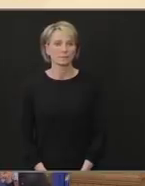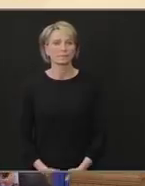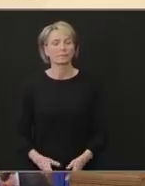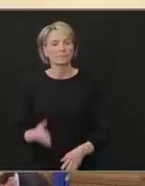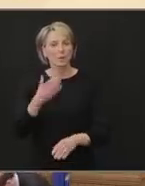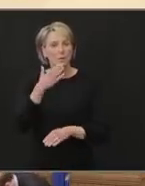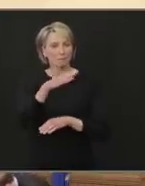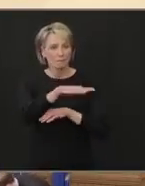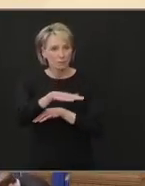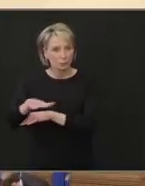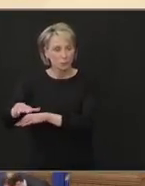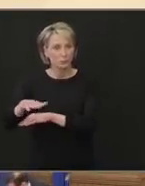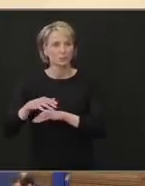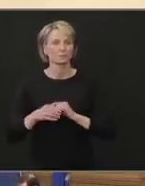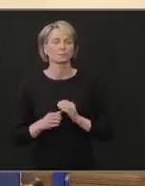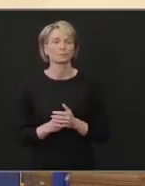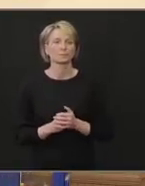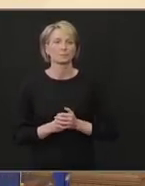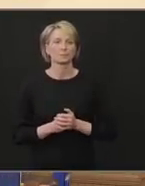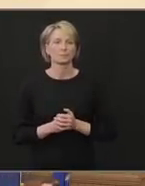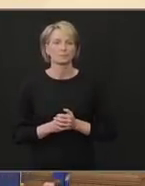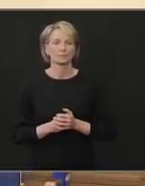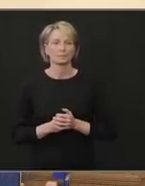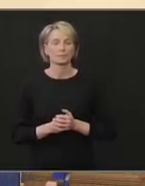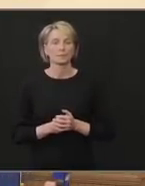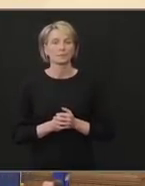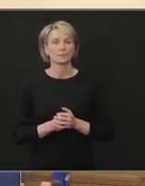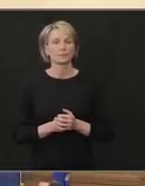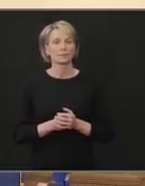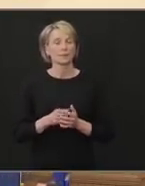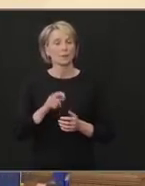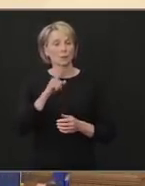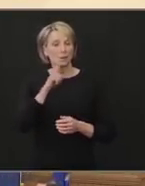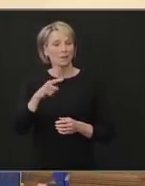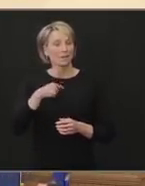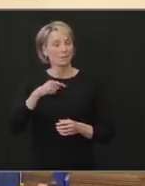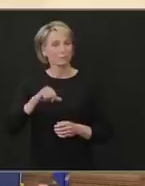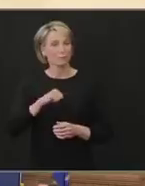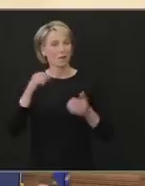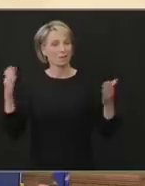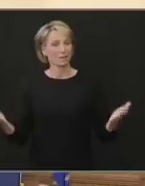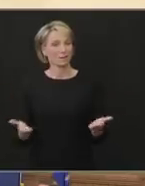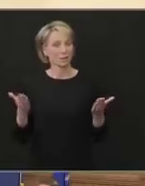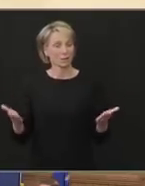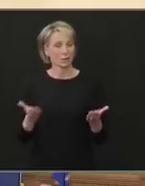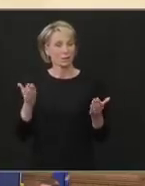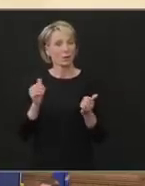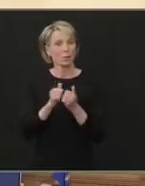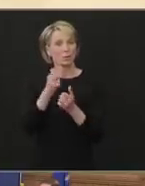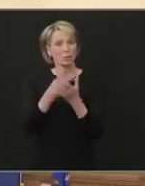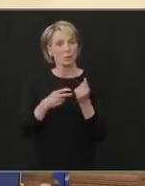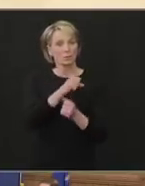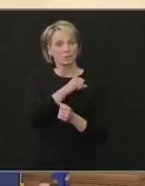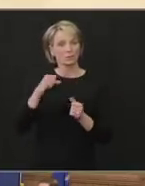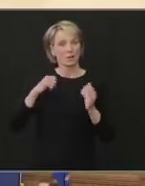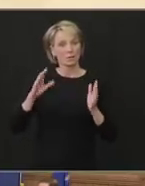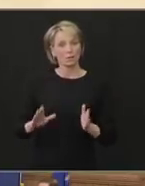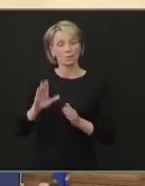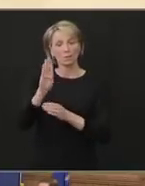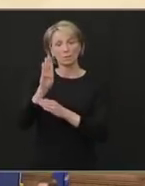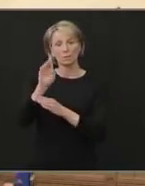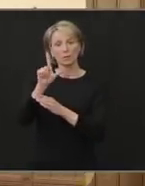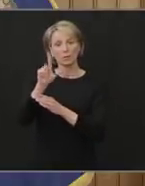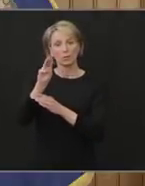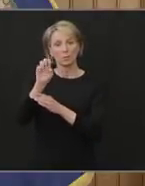Good afternoon, everybody. I'm really proud to be here with our senators, Blumenthal and Murphy. They were up